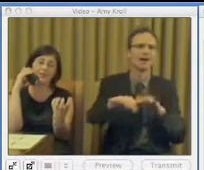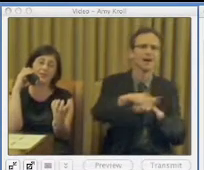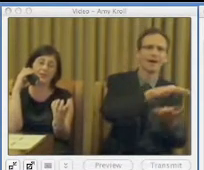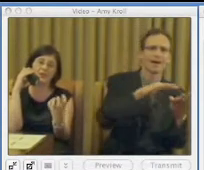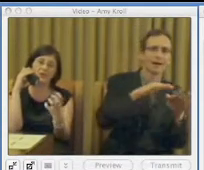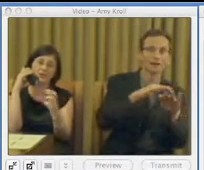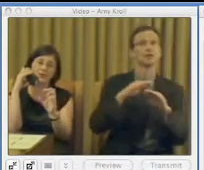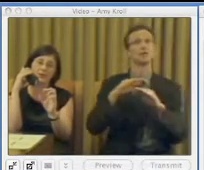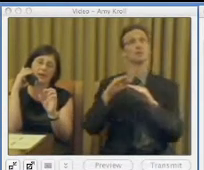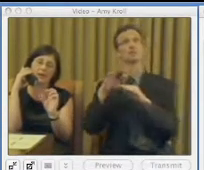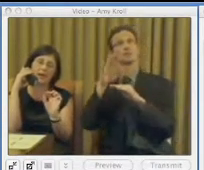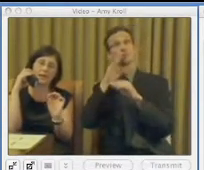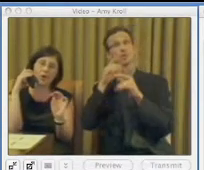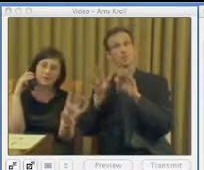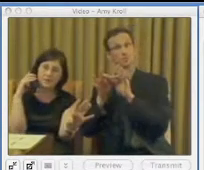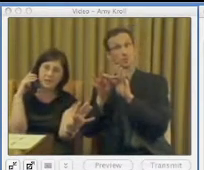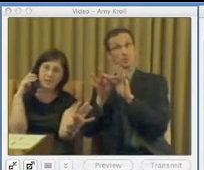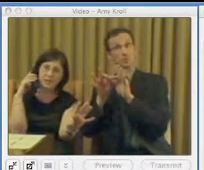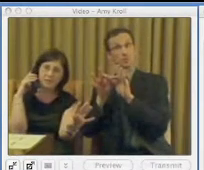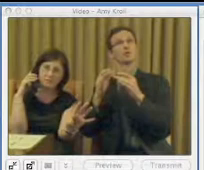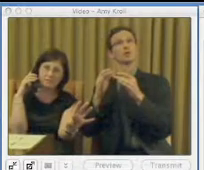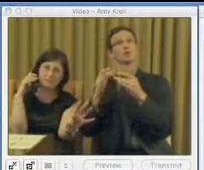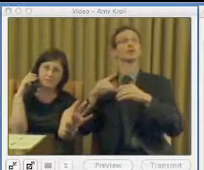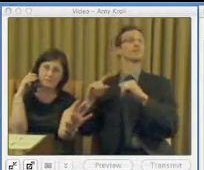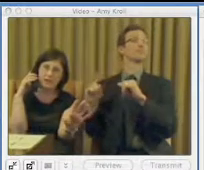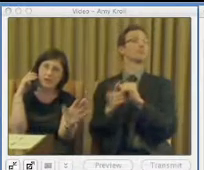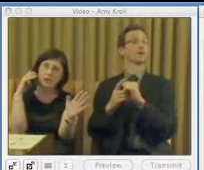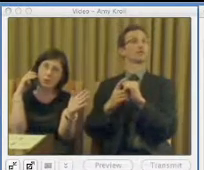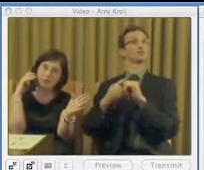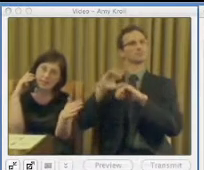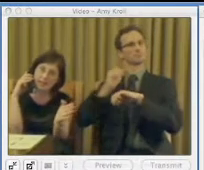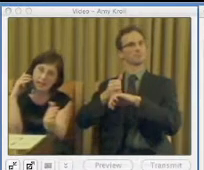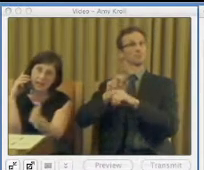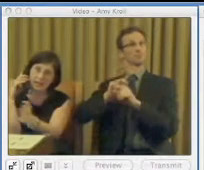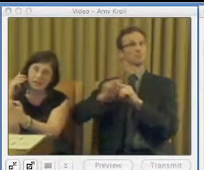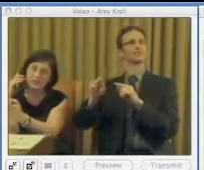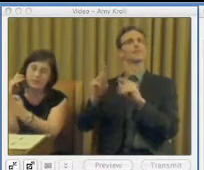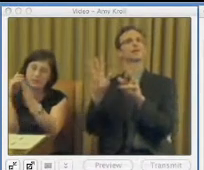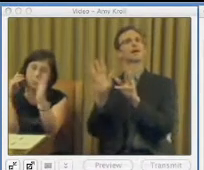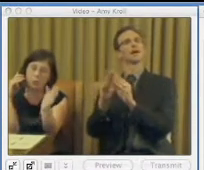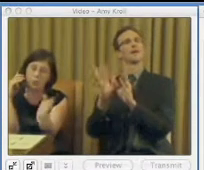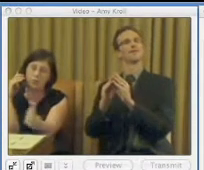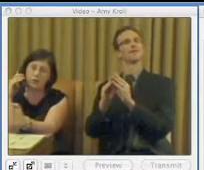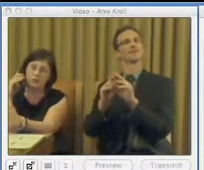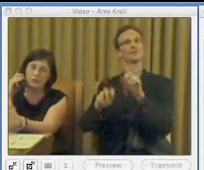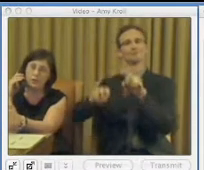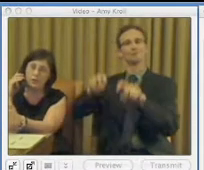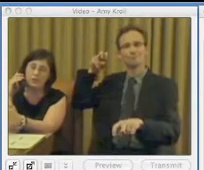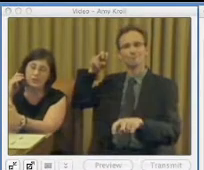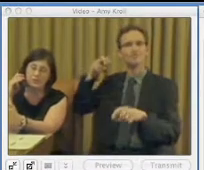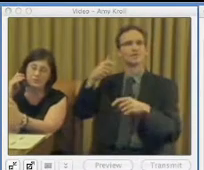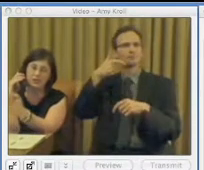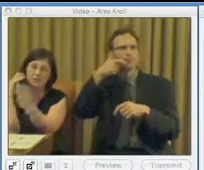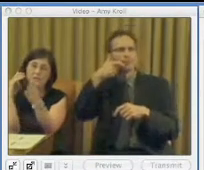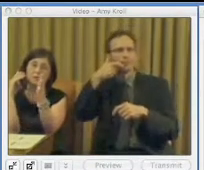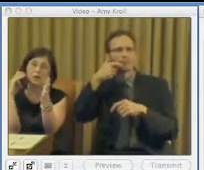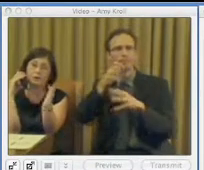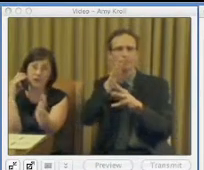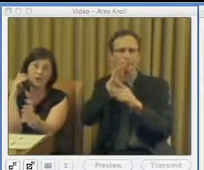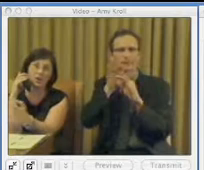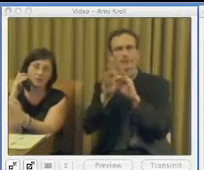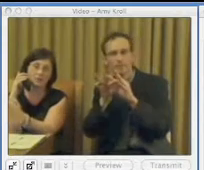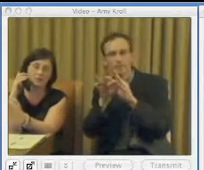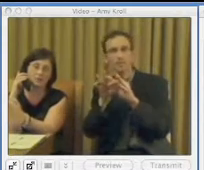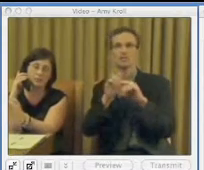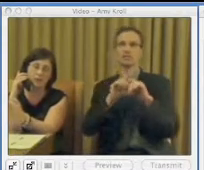started to be recognized as a profession in the conference setting. It's only more recently that we've seen more work